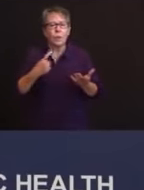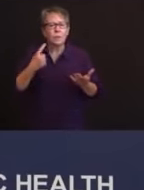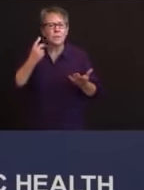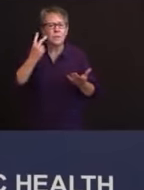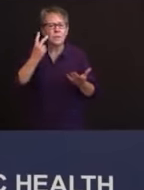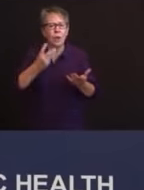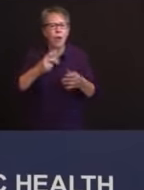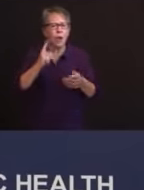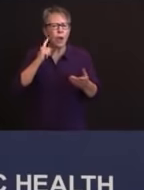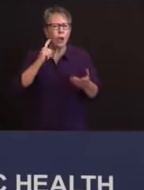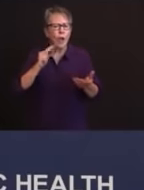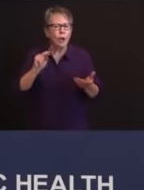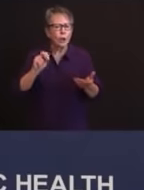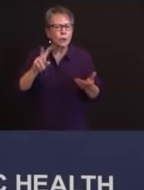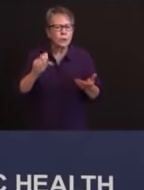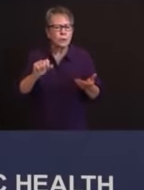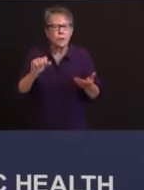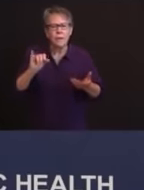regrets about borrowing that $4 billion?